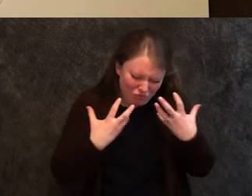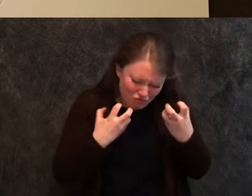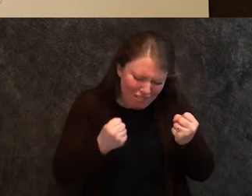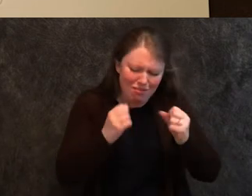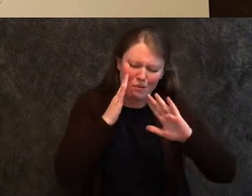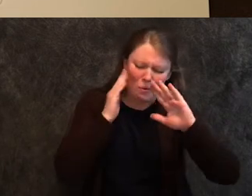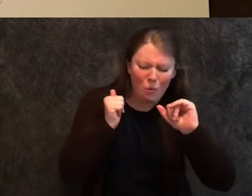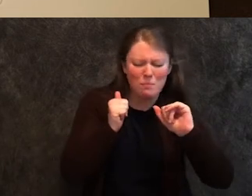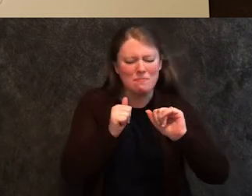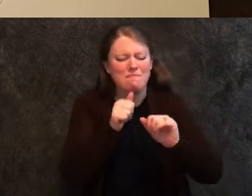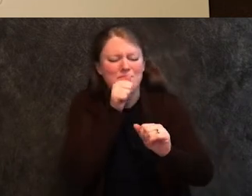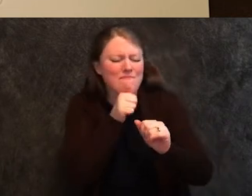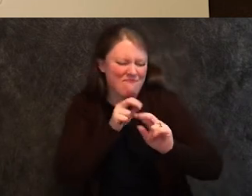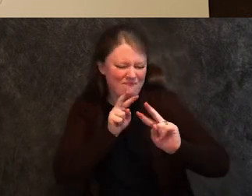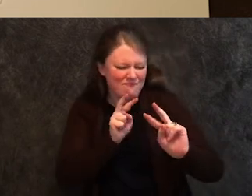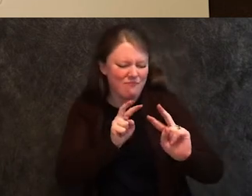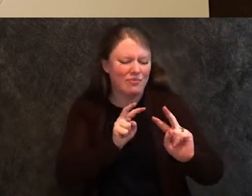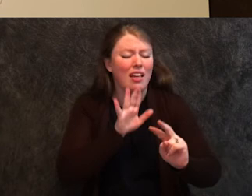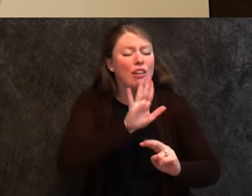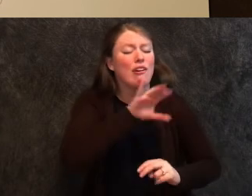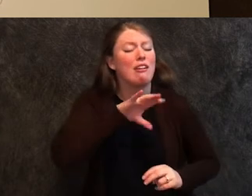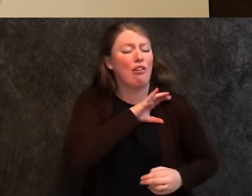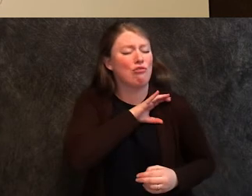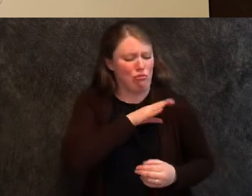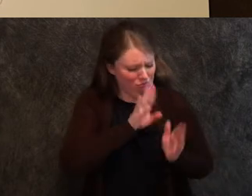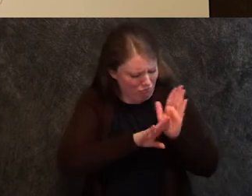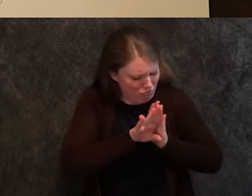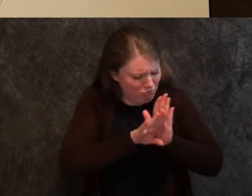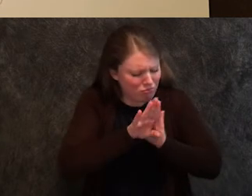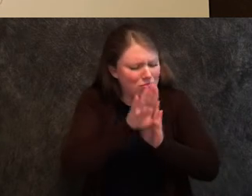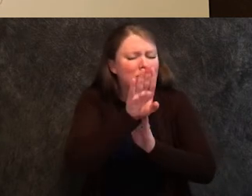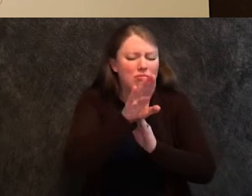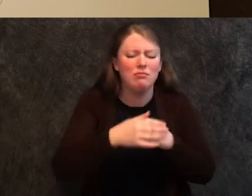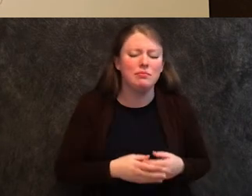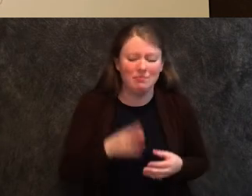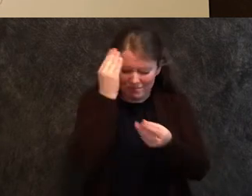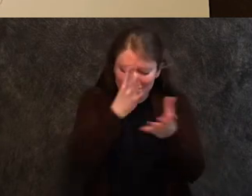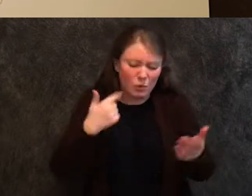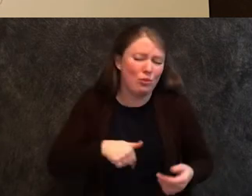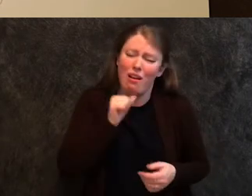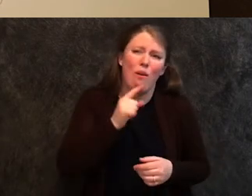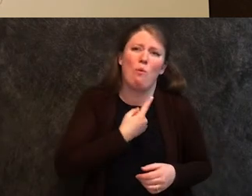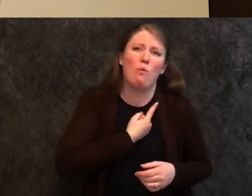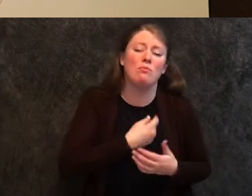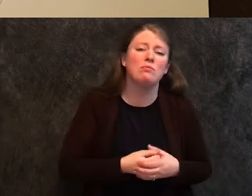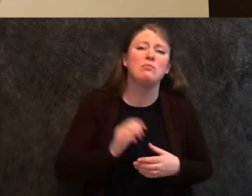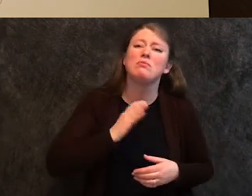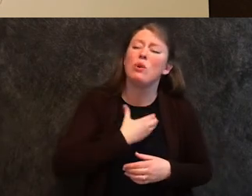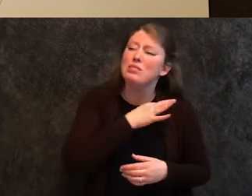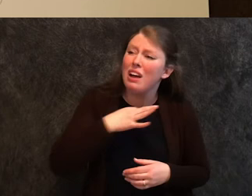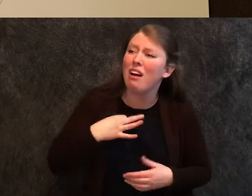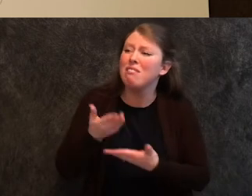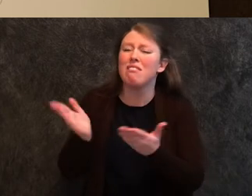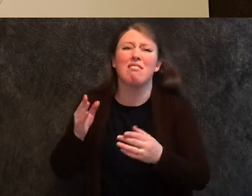and that you would build their character. And Lord, that you would help them to know they're not alone, and that we stand together. And for our staff and faculty, as they